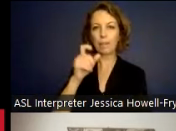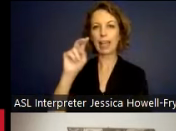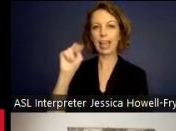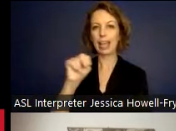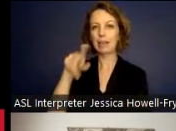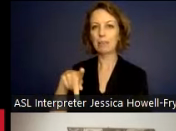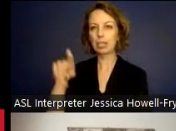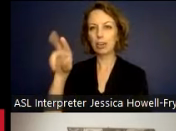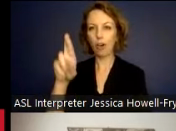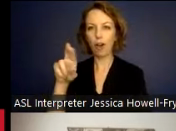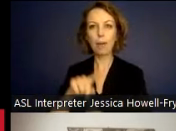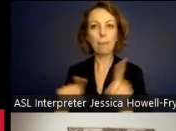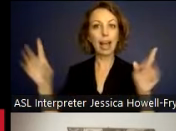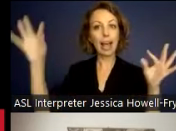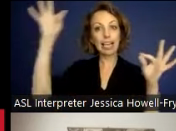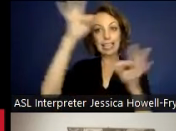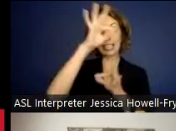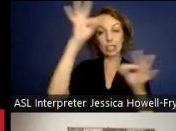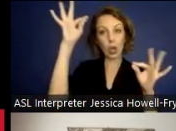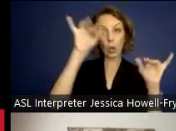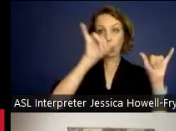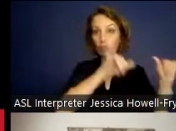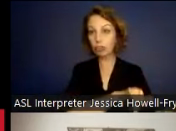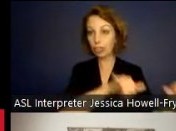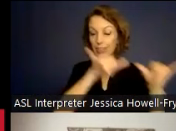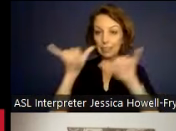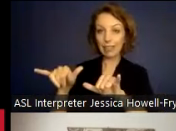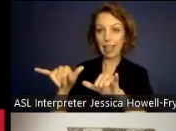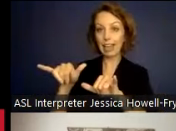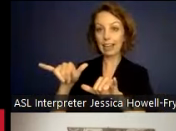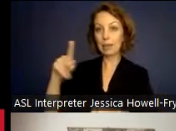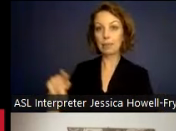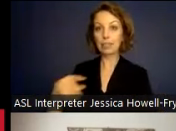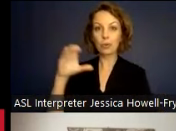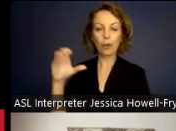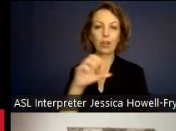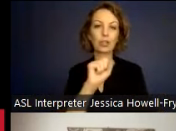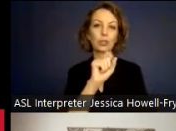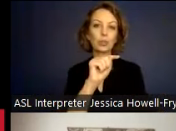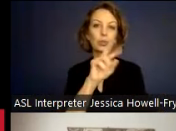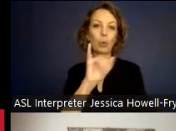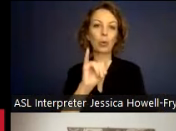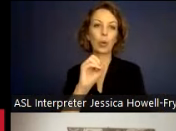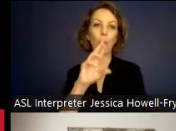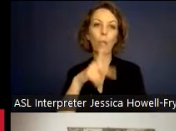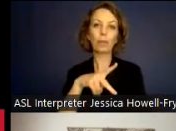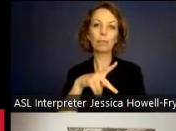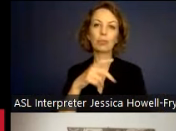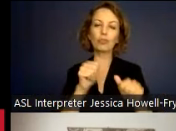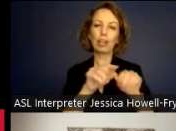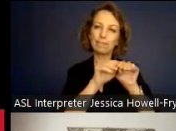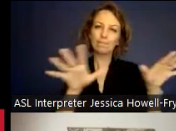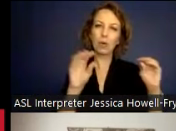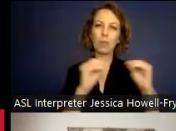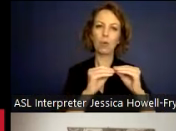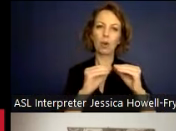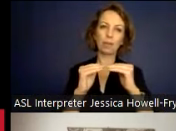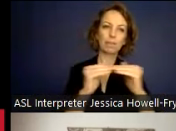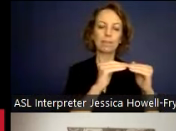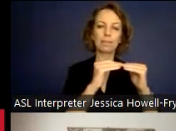I didn't know is that, like Peace Corps, StoryCorps' mission is about creating a more just and compassionate world. It's built on a